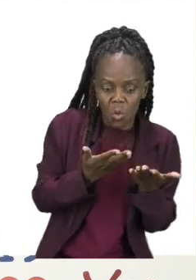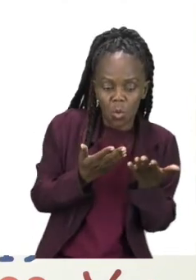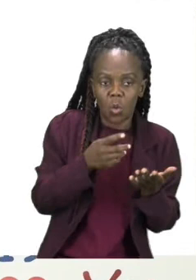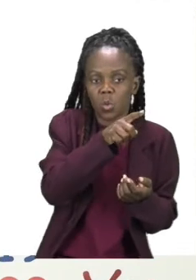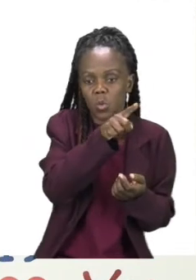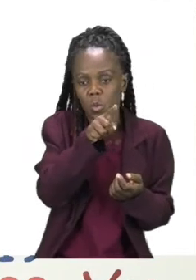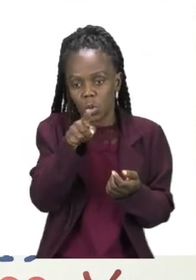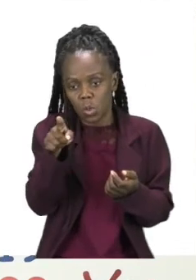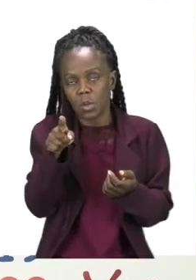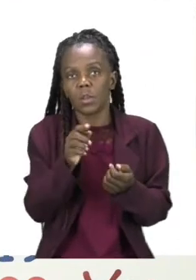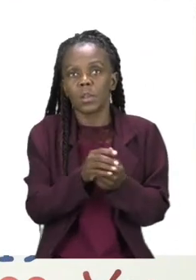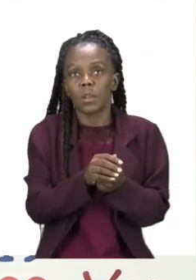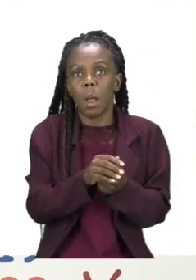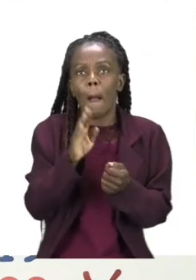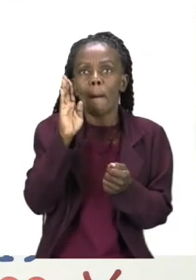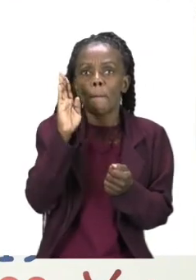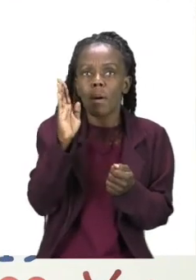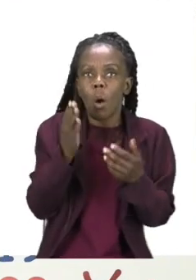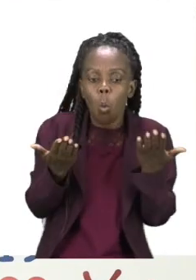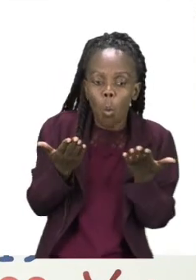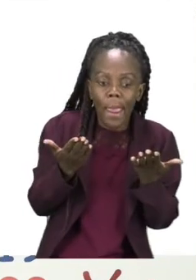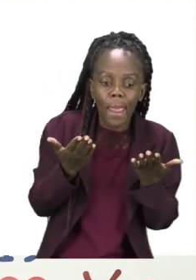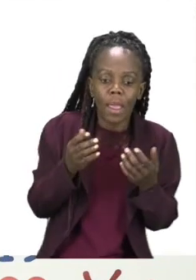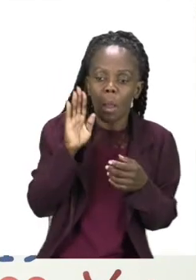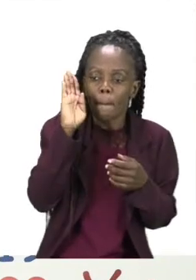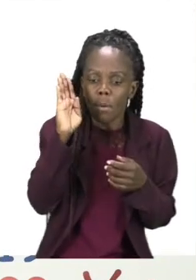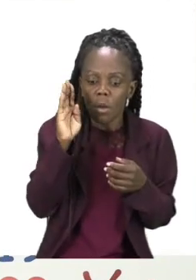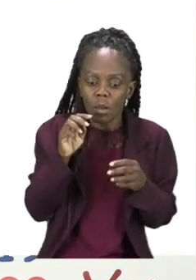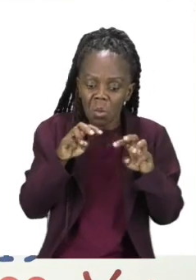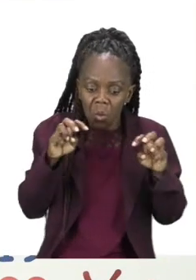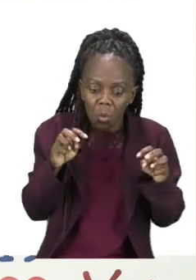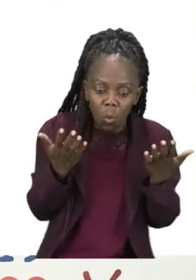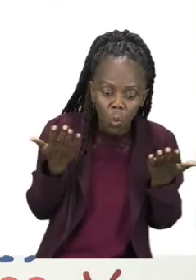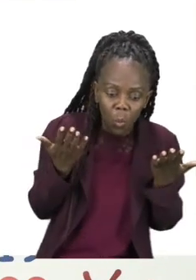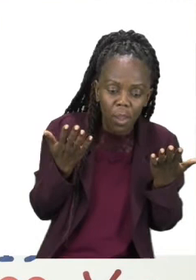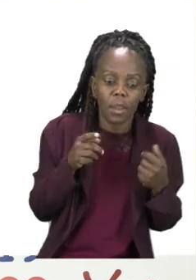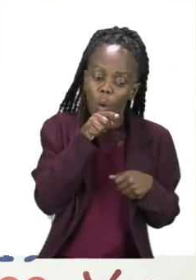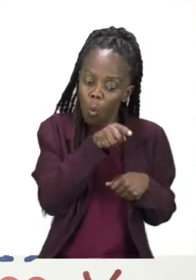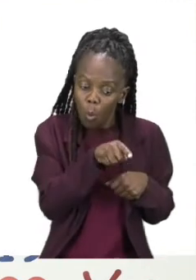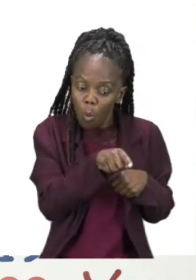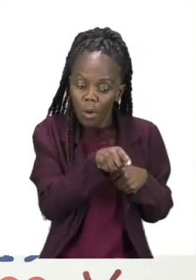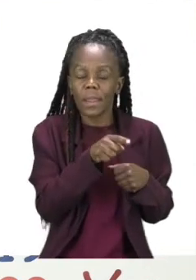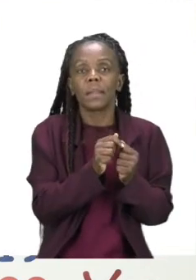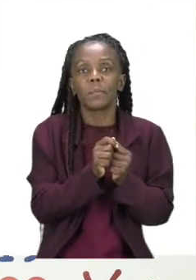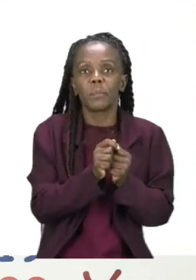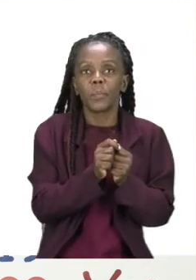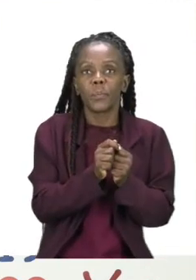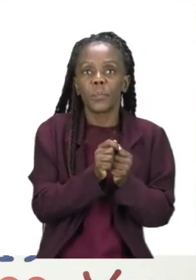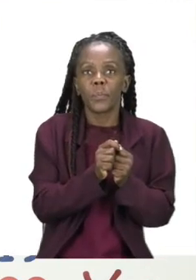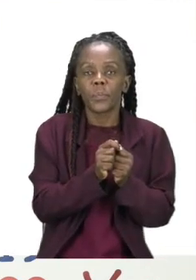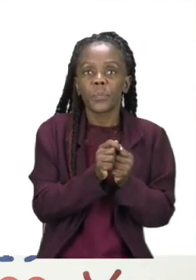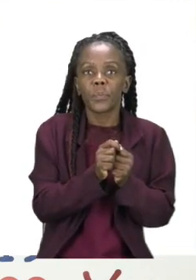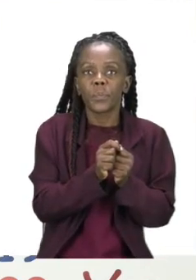I have found the B in my box. Did you? Well done! So now we need to check. We